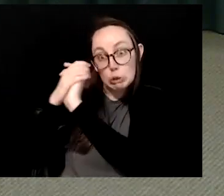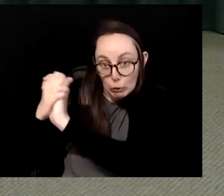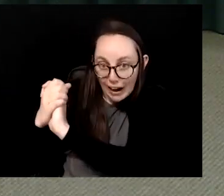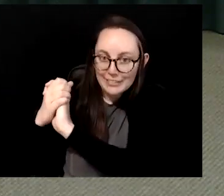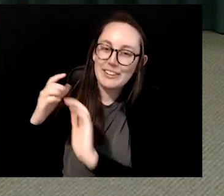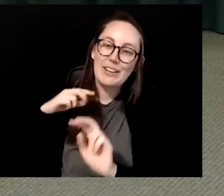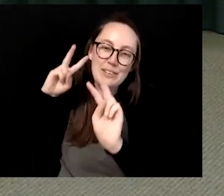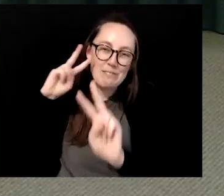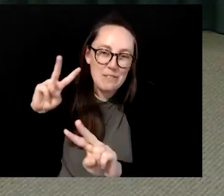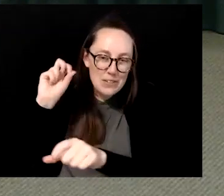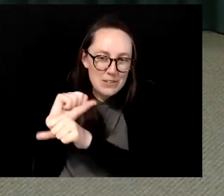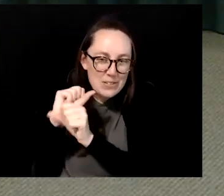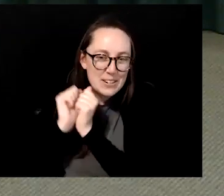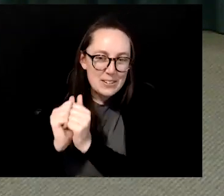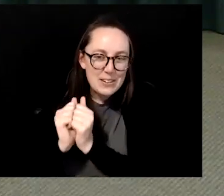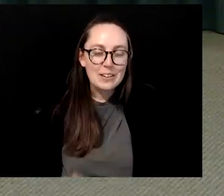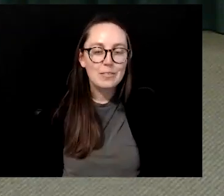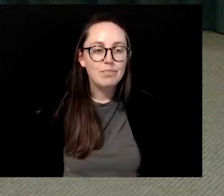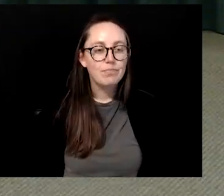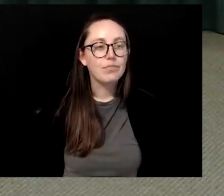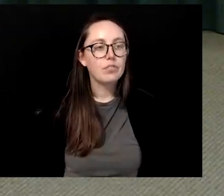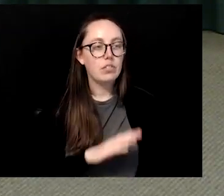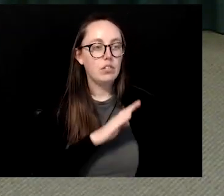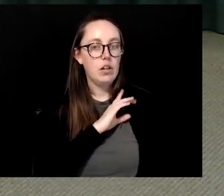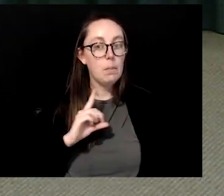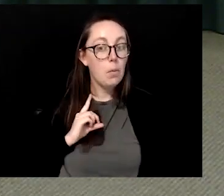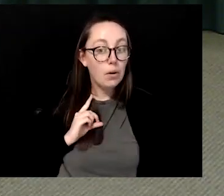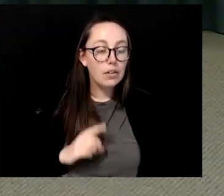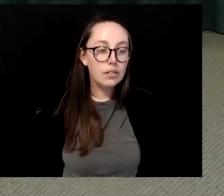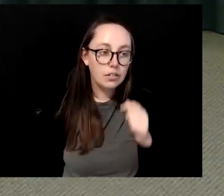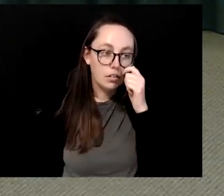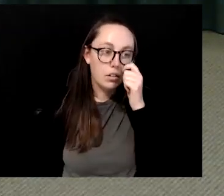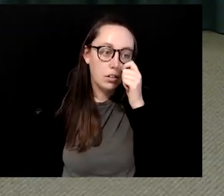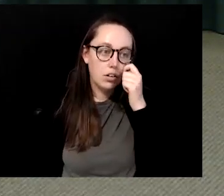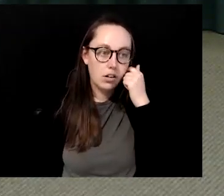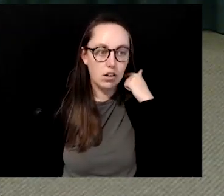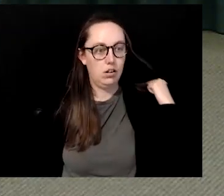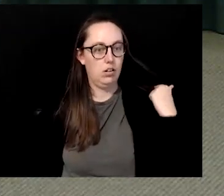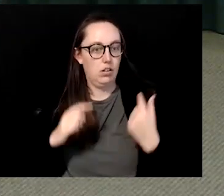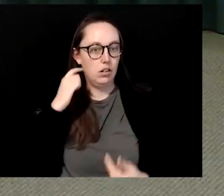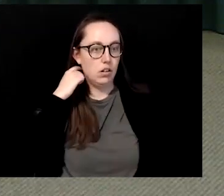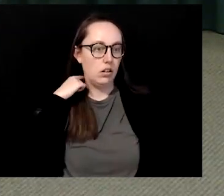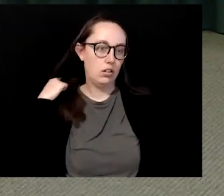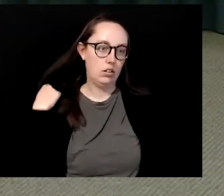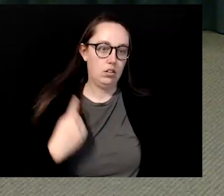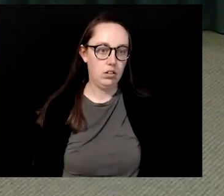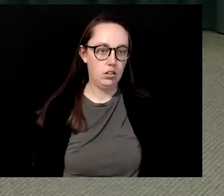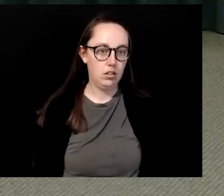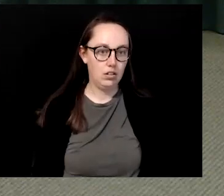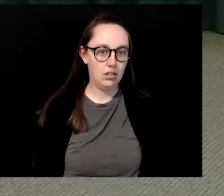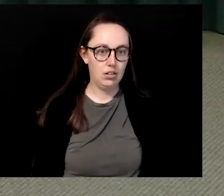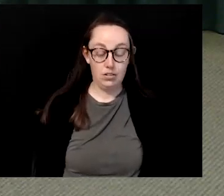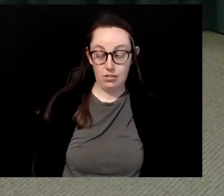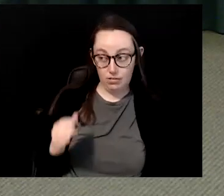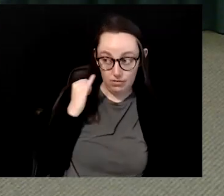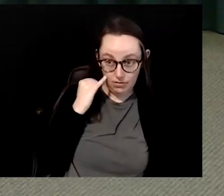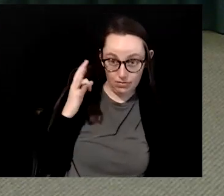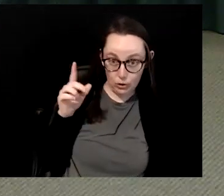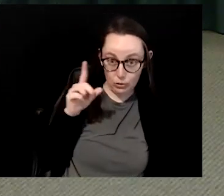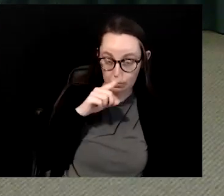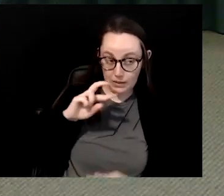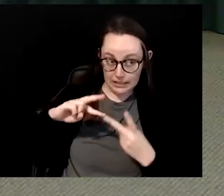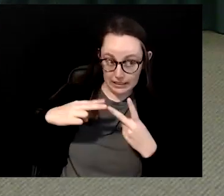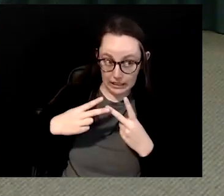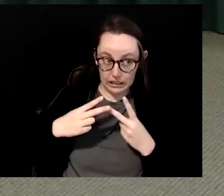um yes if you don't mind going after you I don't know